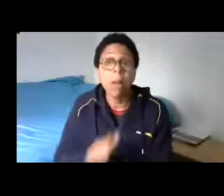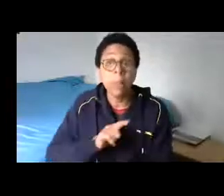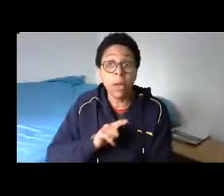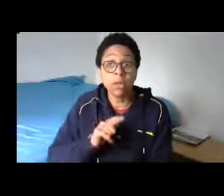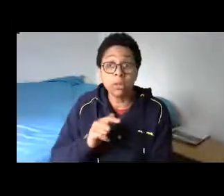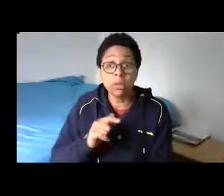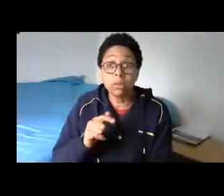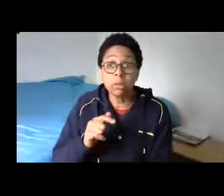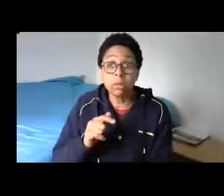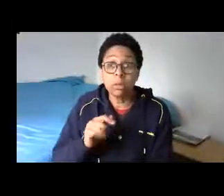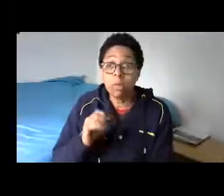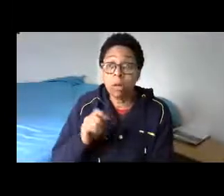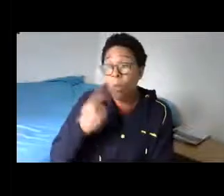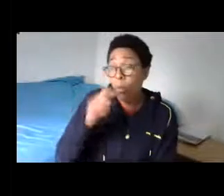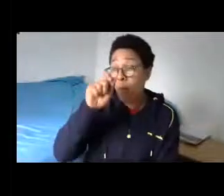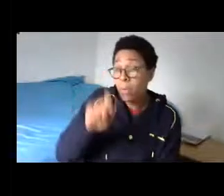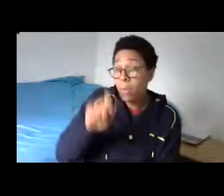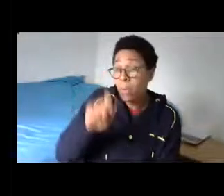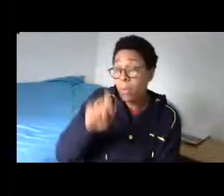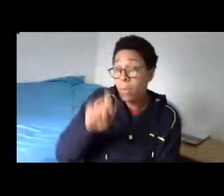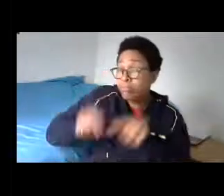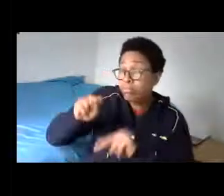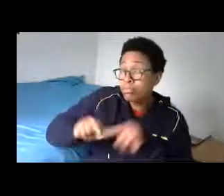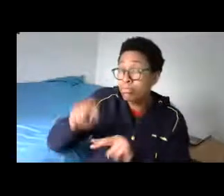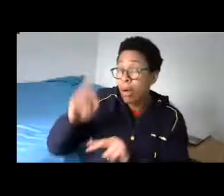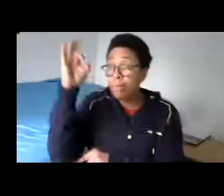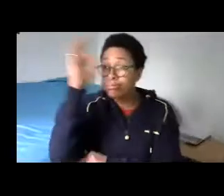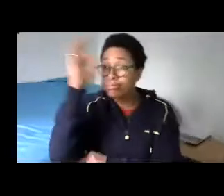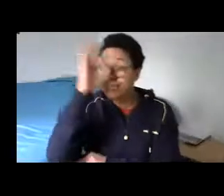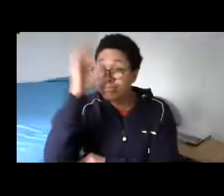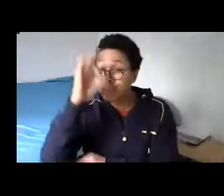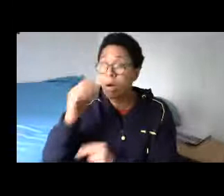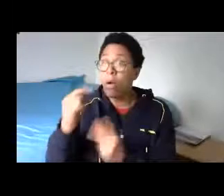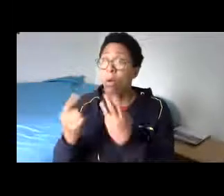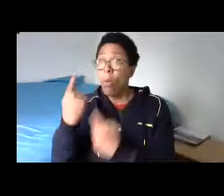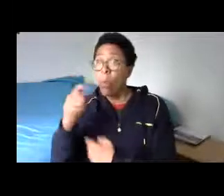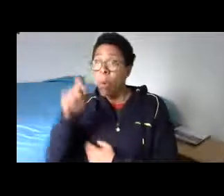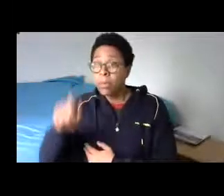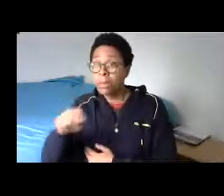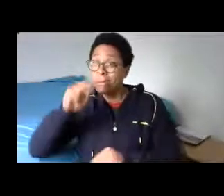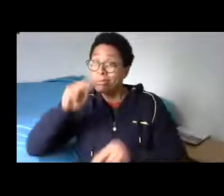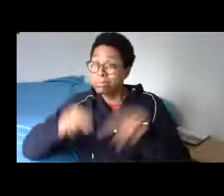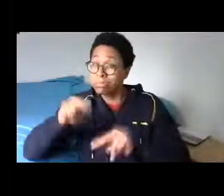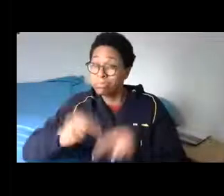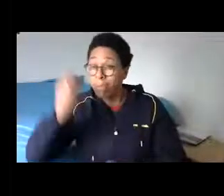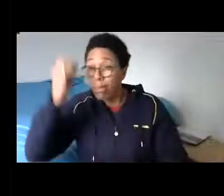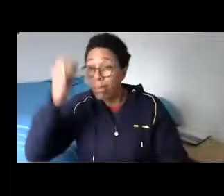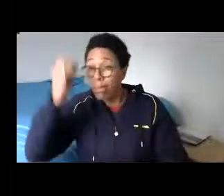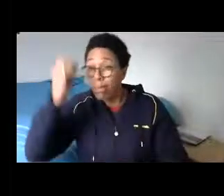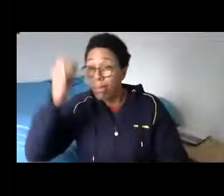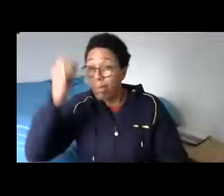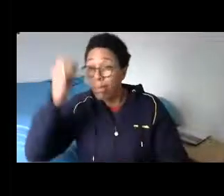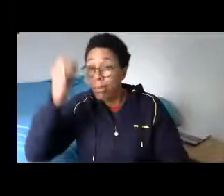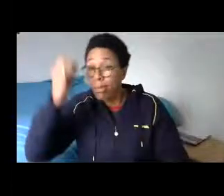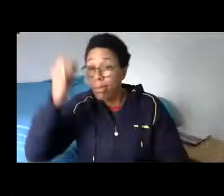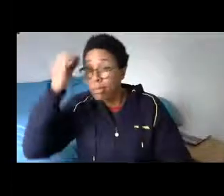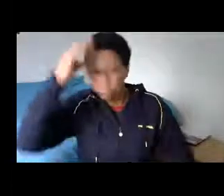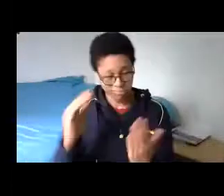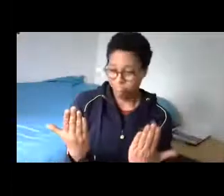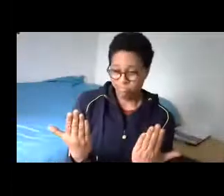and skills person has, the better assessment will be, because they will